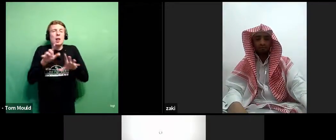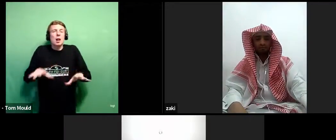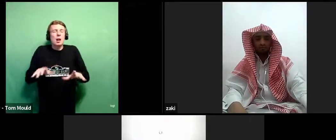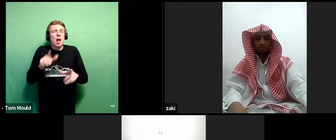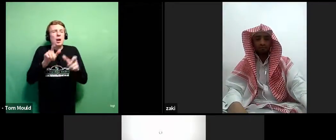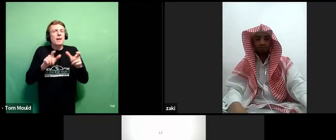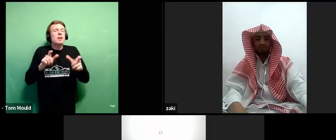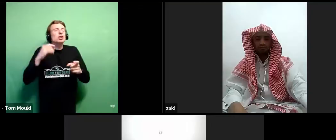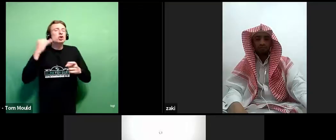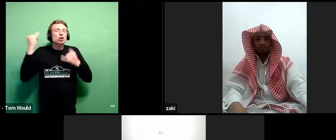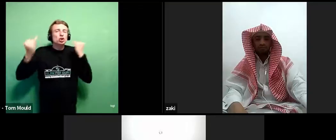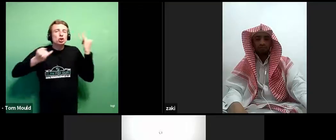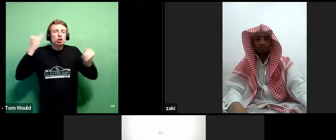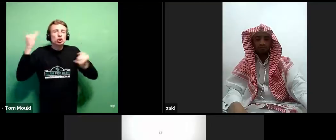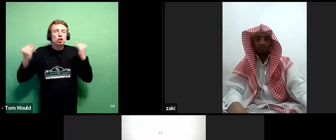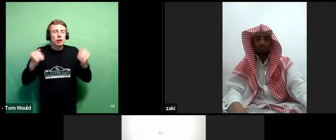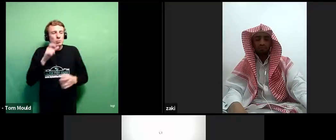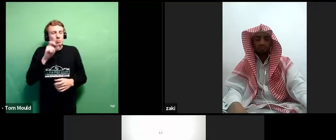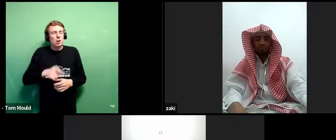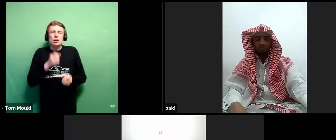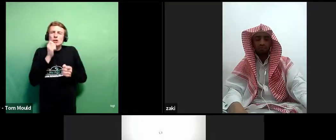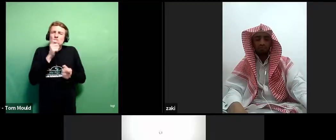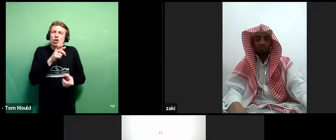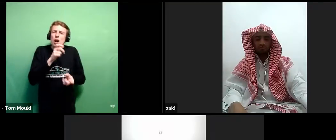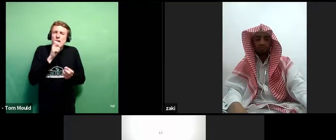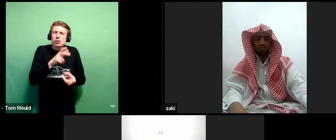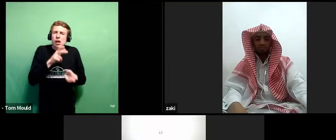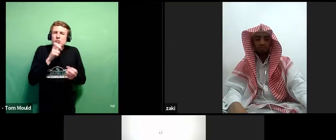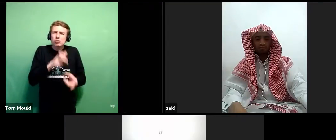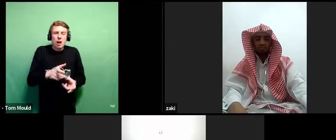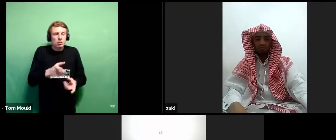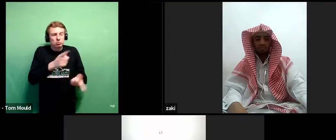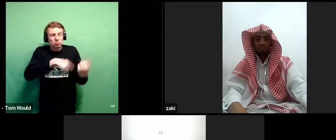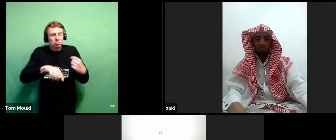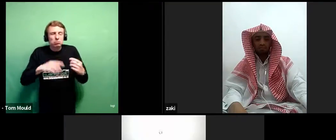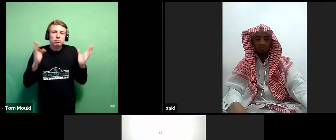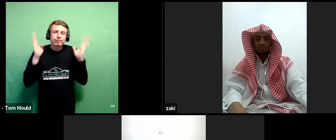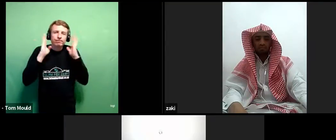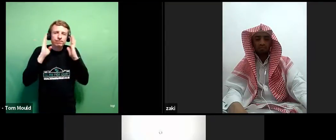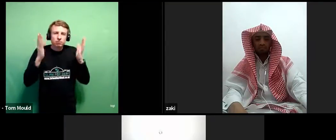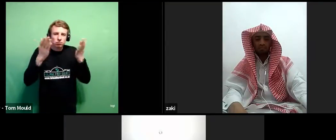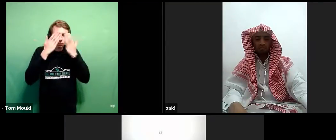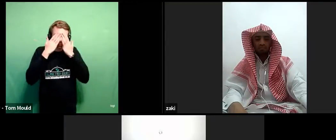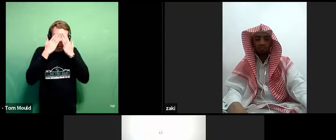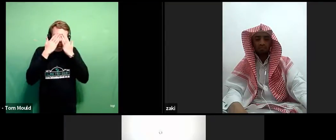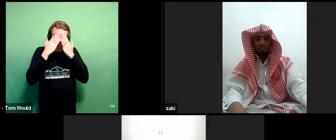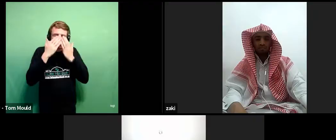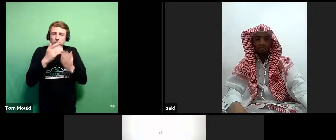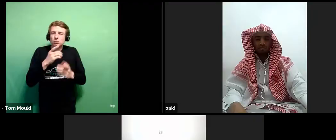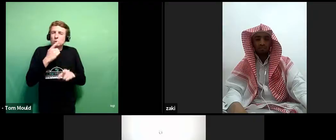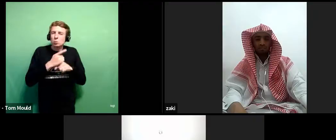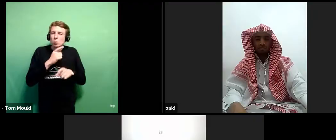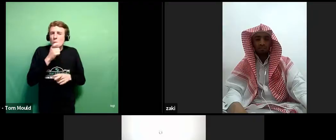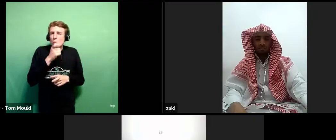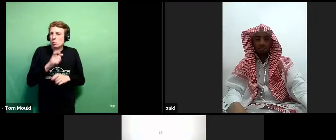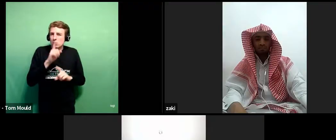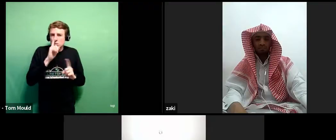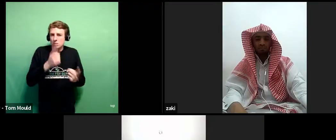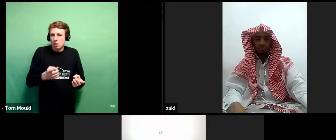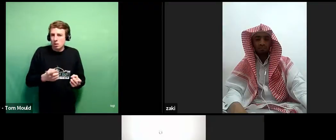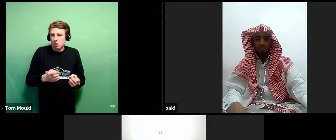hears nothing but calls and cries. They are deaf, dumb, and blind, so they do not understand.